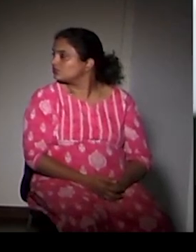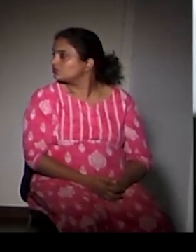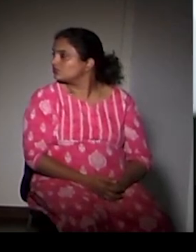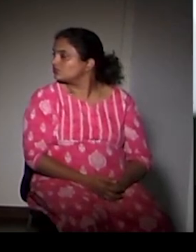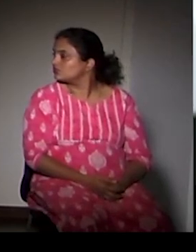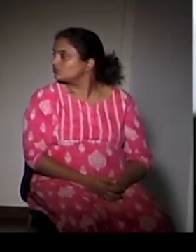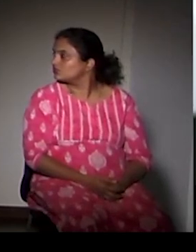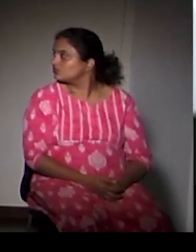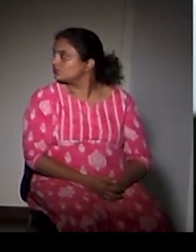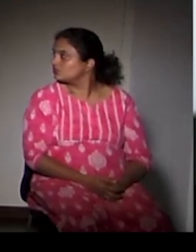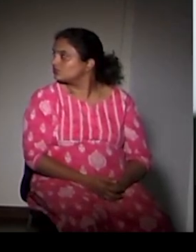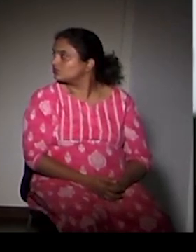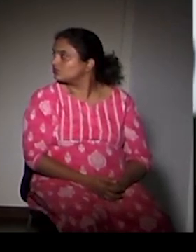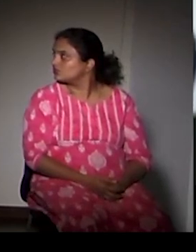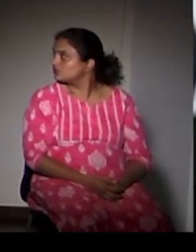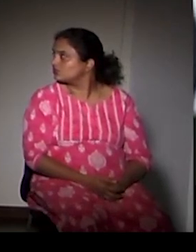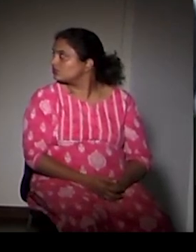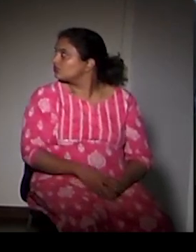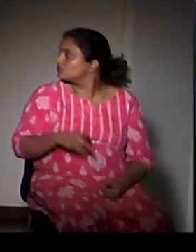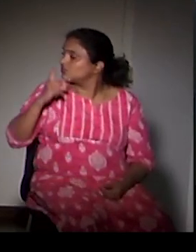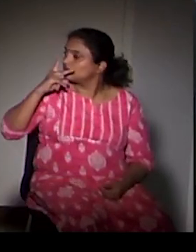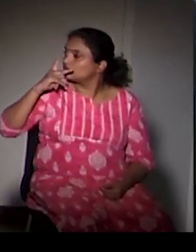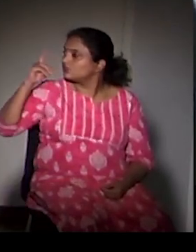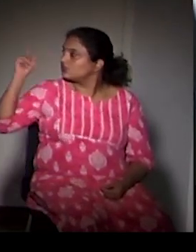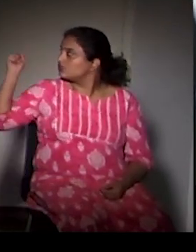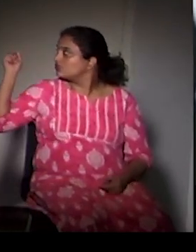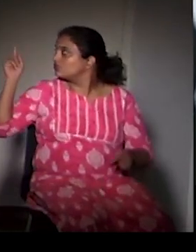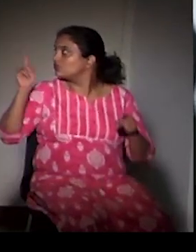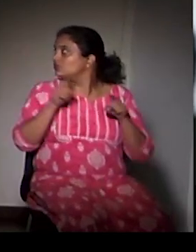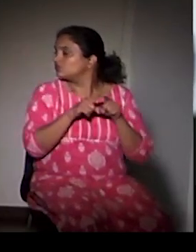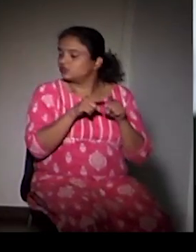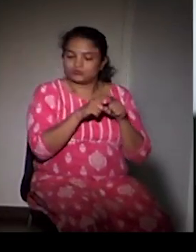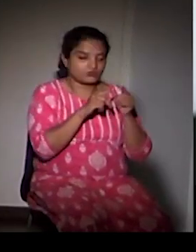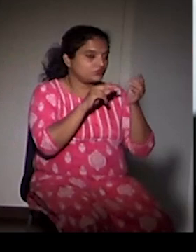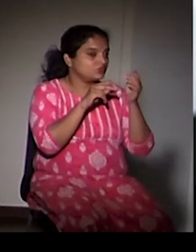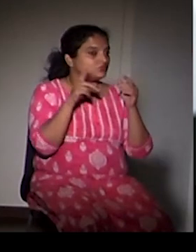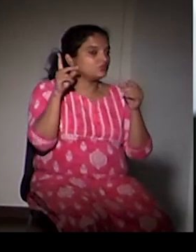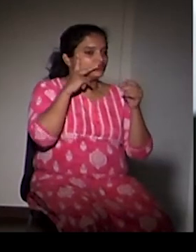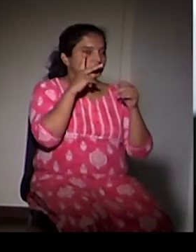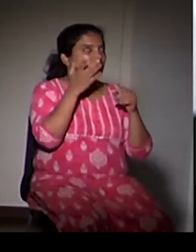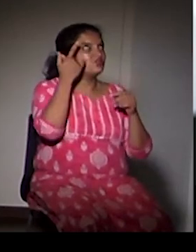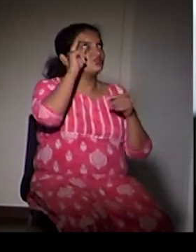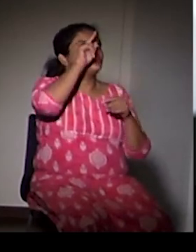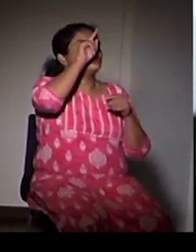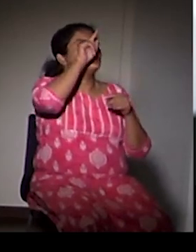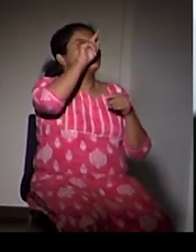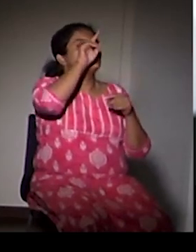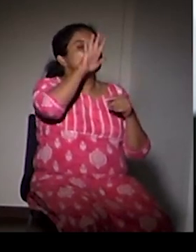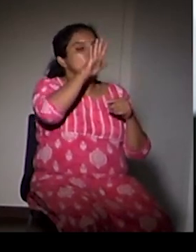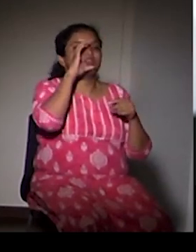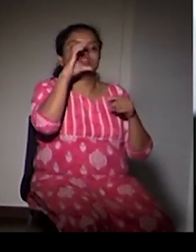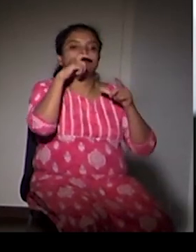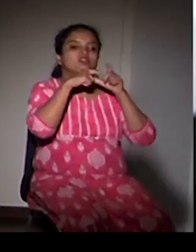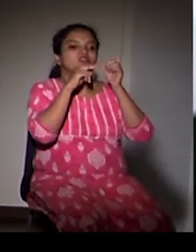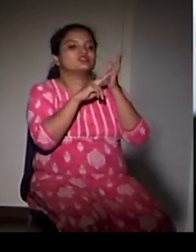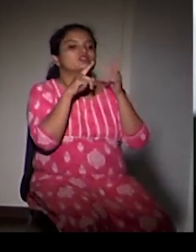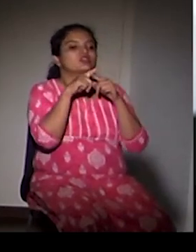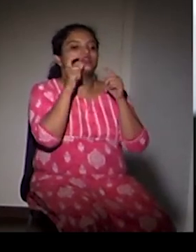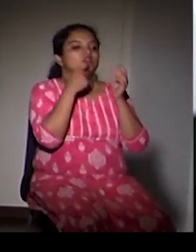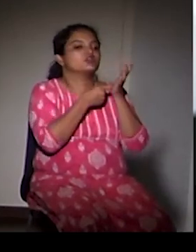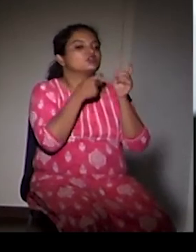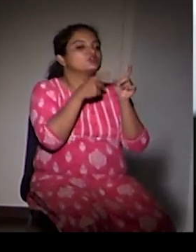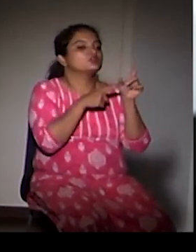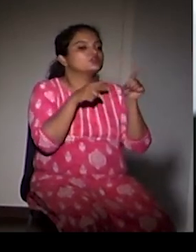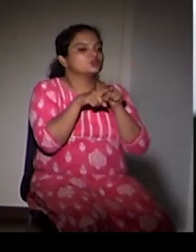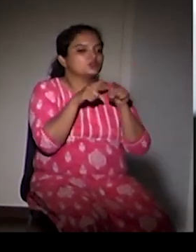The same sort of thing we can see at Mandu on the mid-15th century monuments.